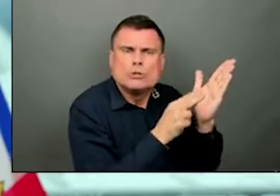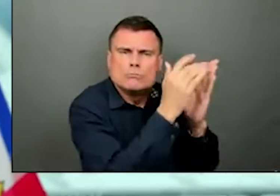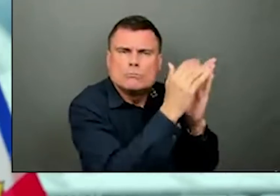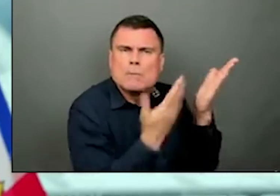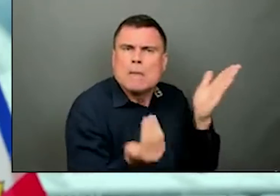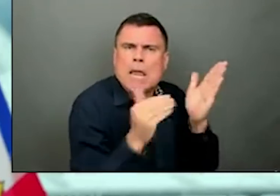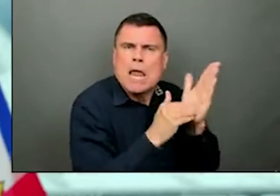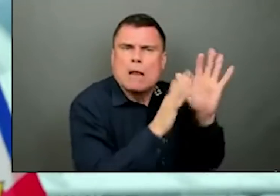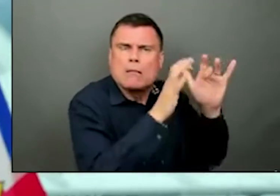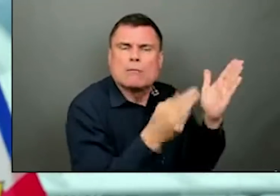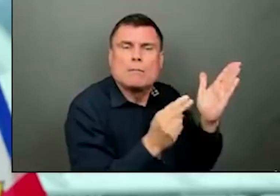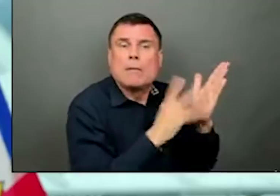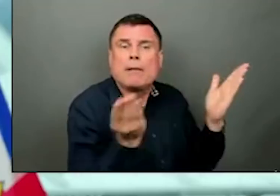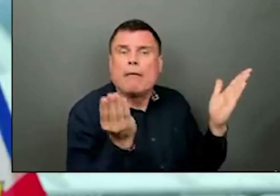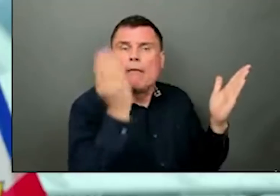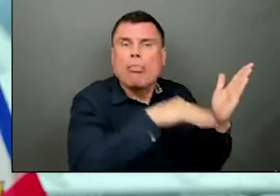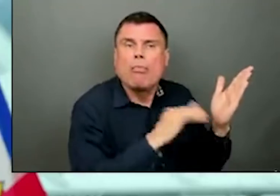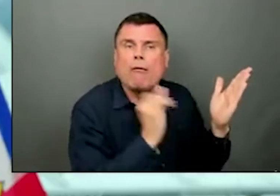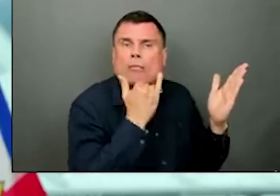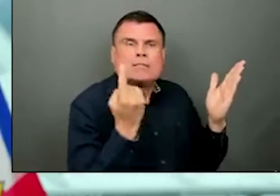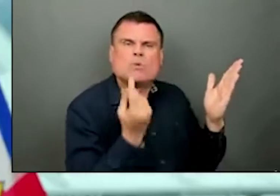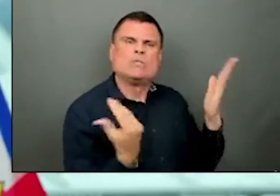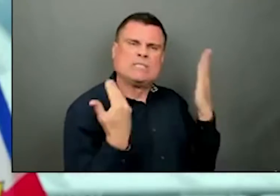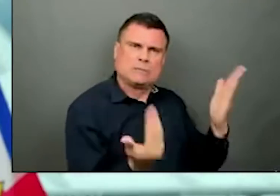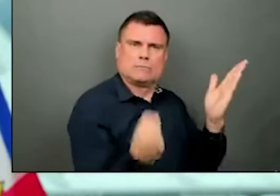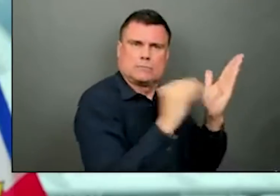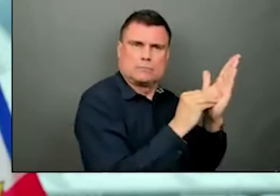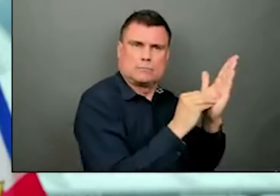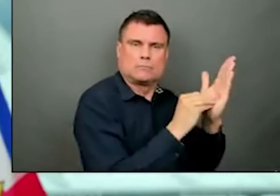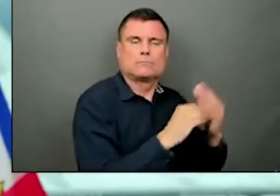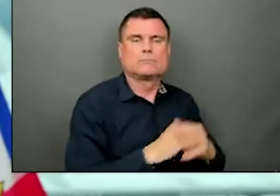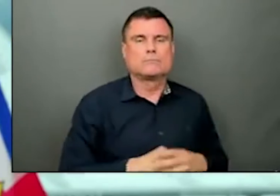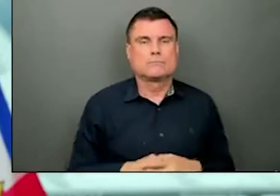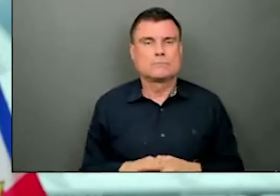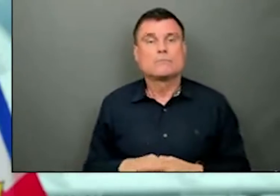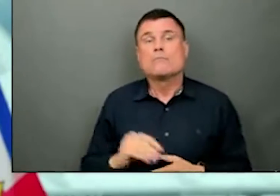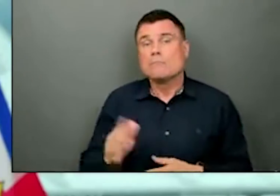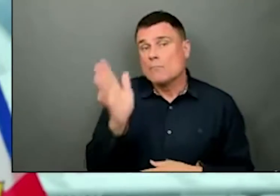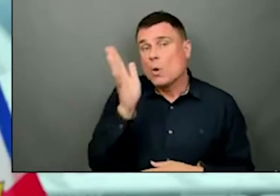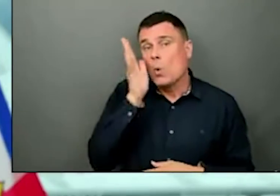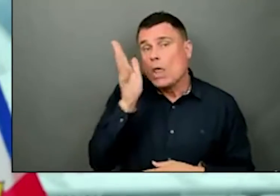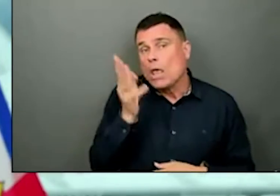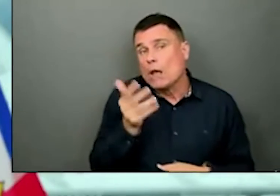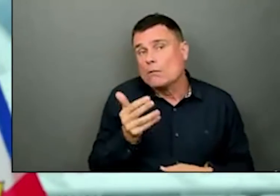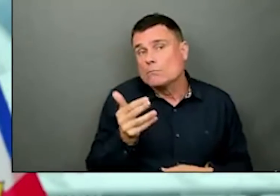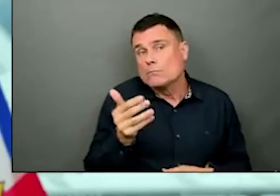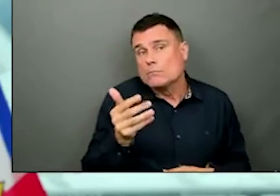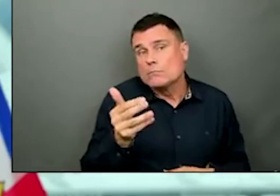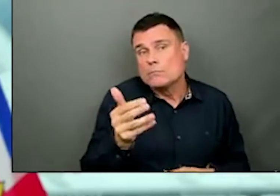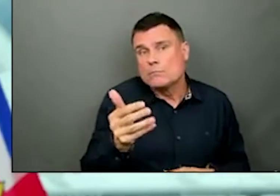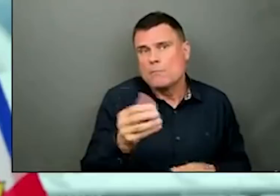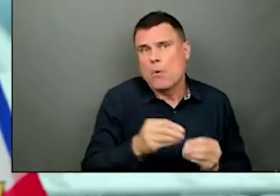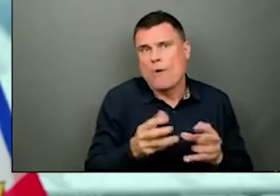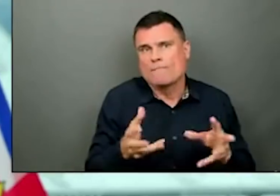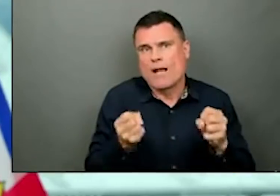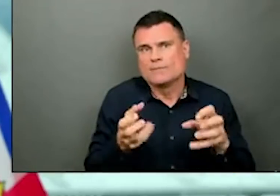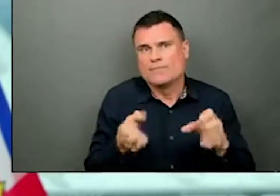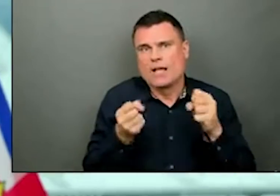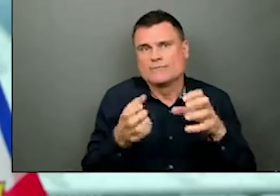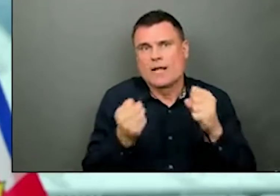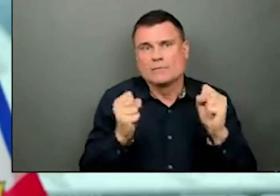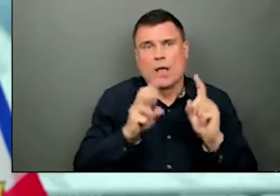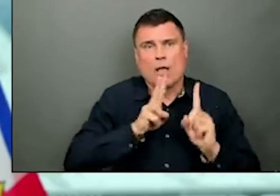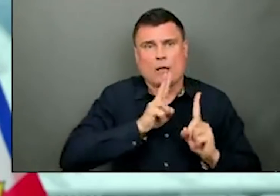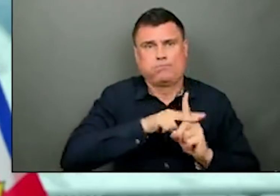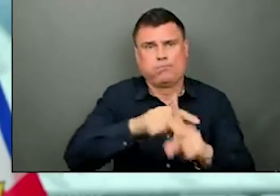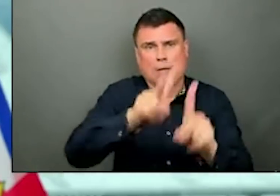arriving this week, these appointments will also be speeding up. The most efficient way to get your vaccine, and right